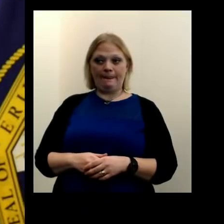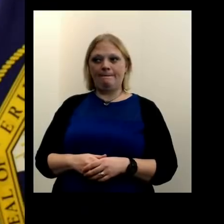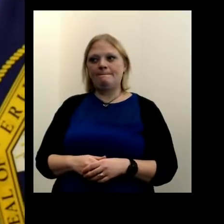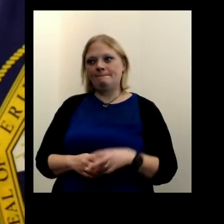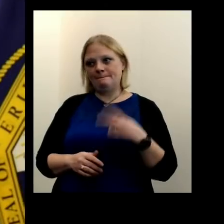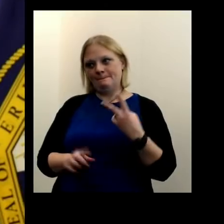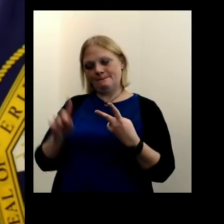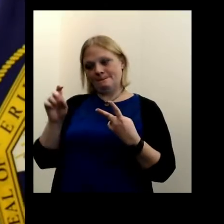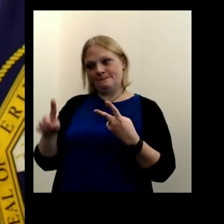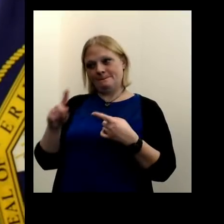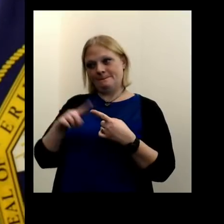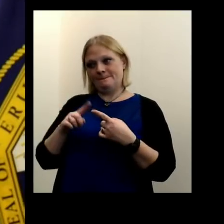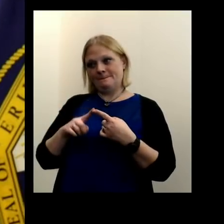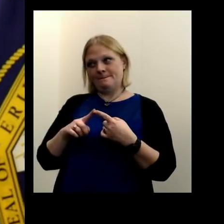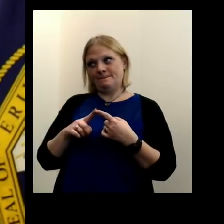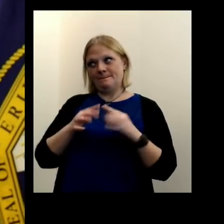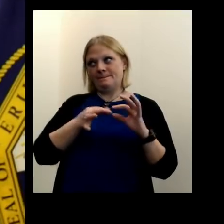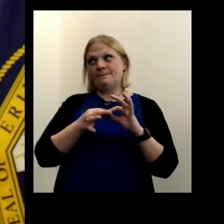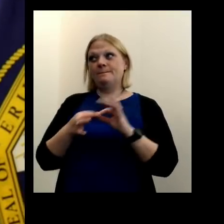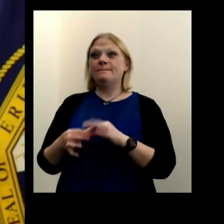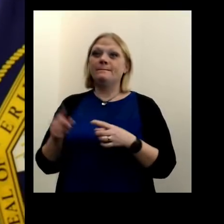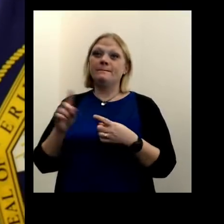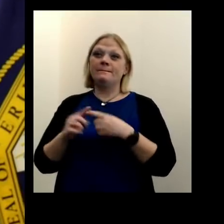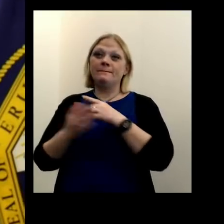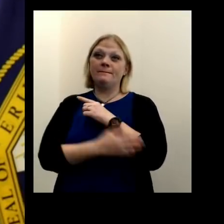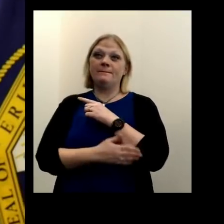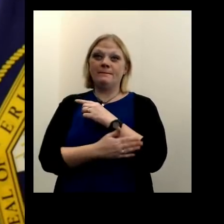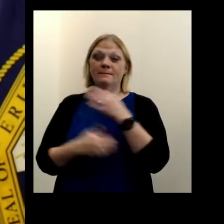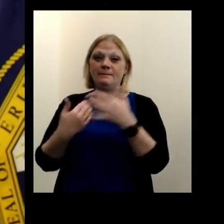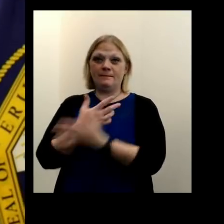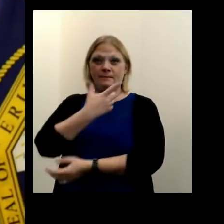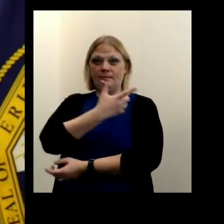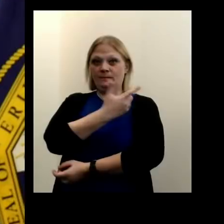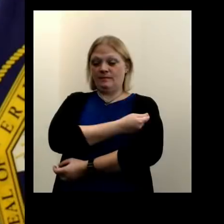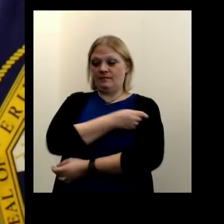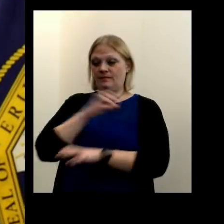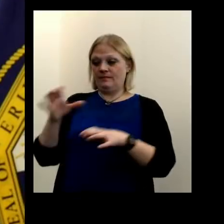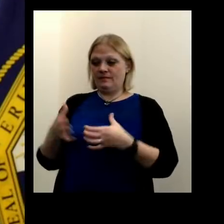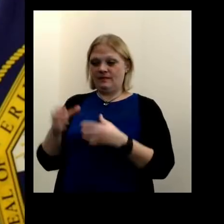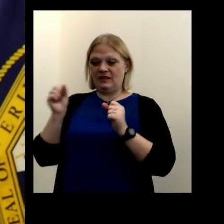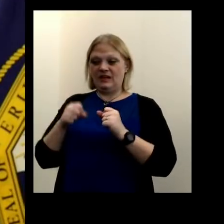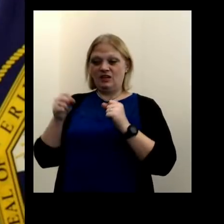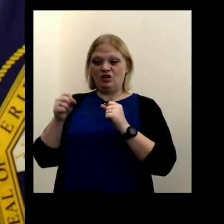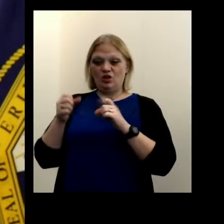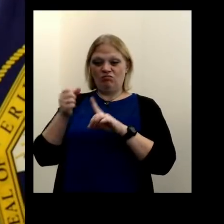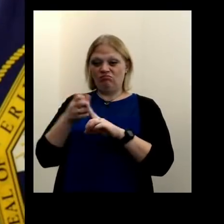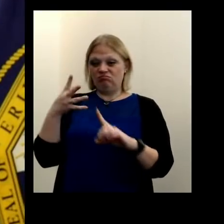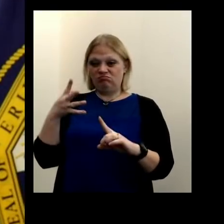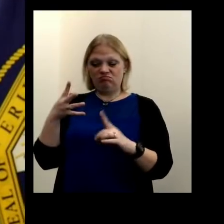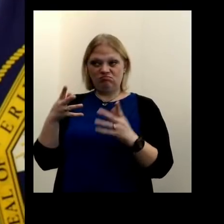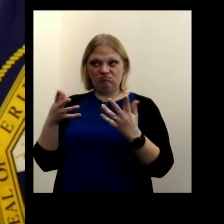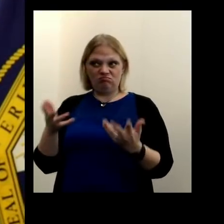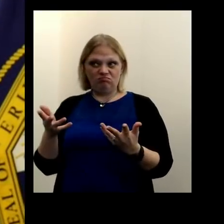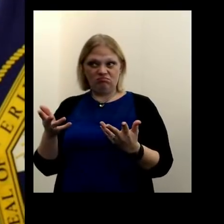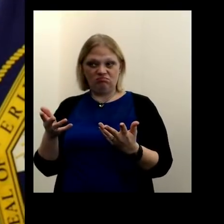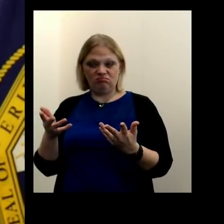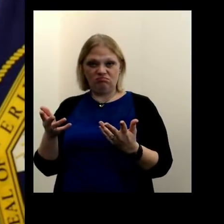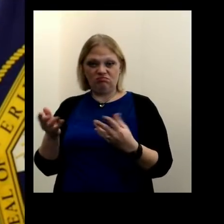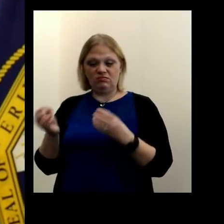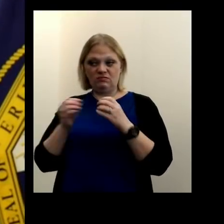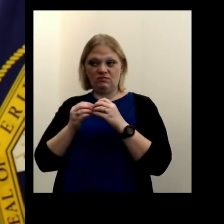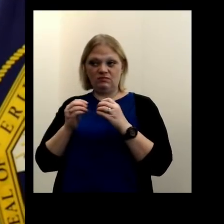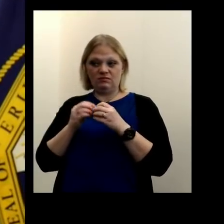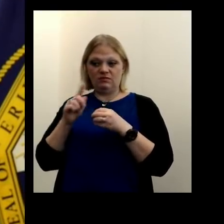actually. Number one, in regard to the county's new vaccine task force, if you could maybe elaborate, I know you spoke to this a little bit, but elaborate a little bit more